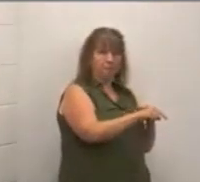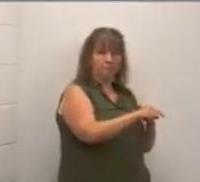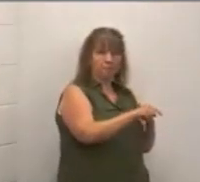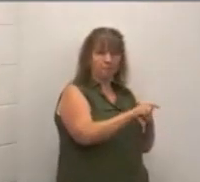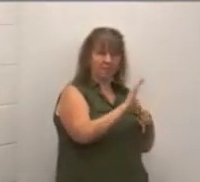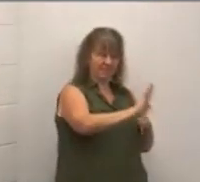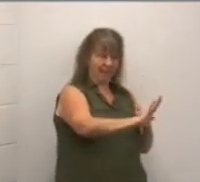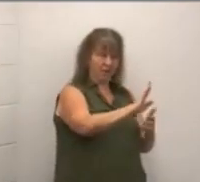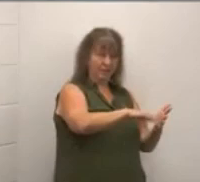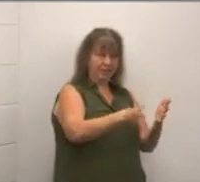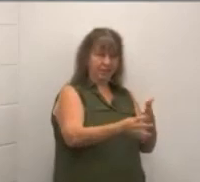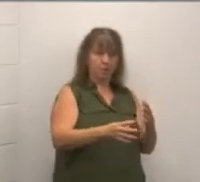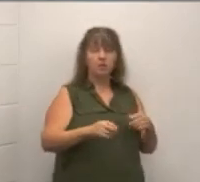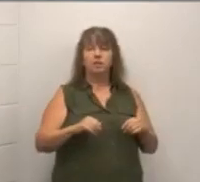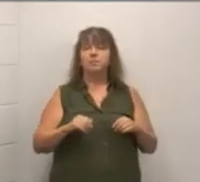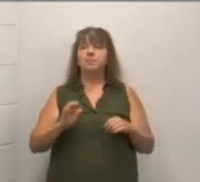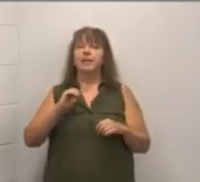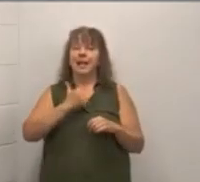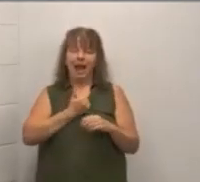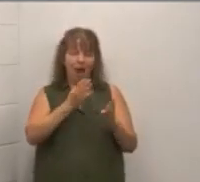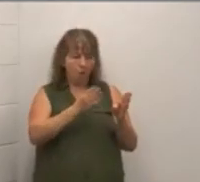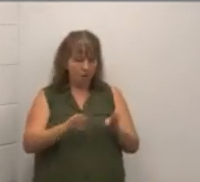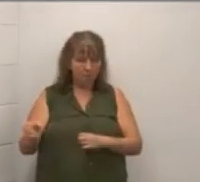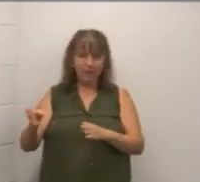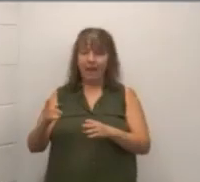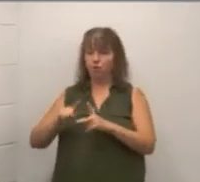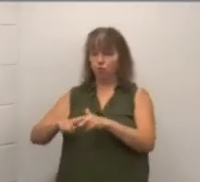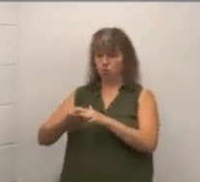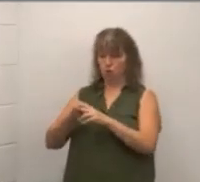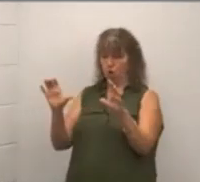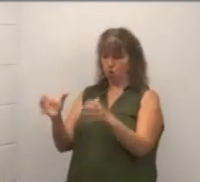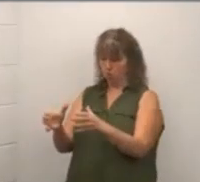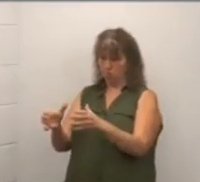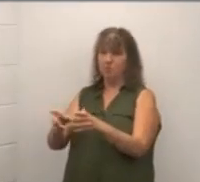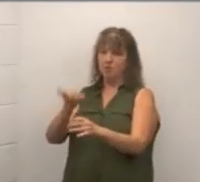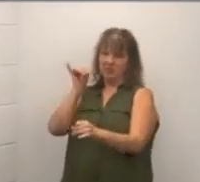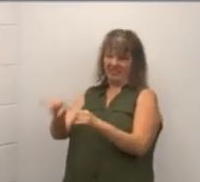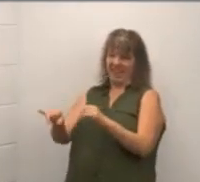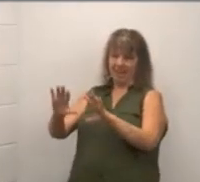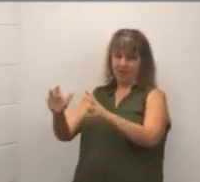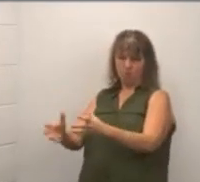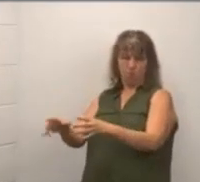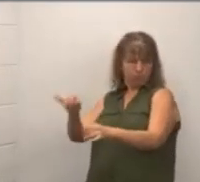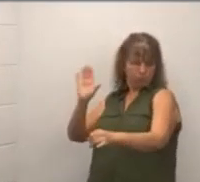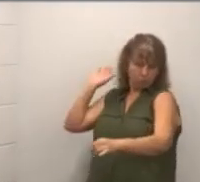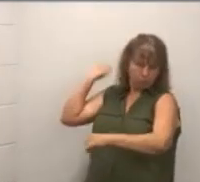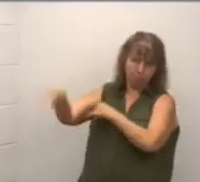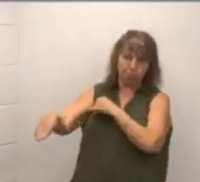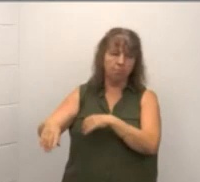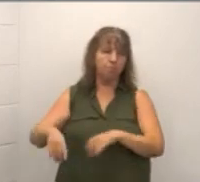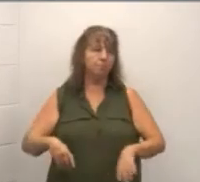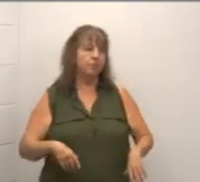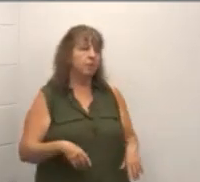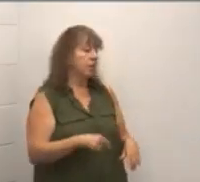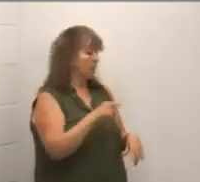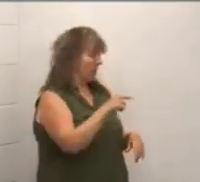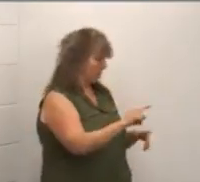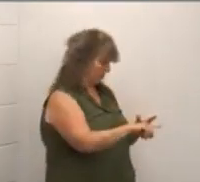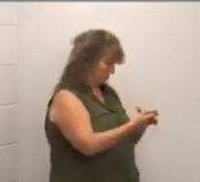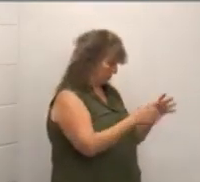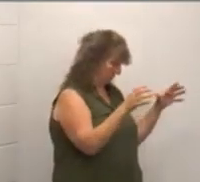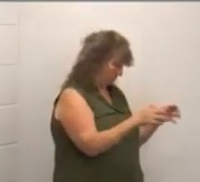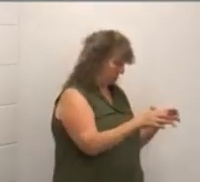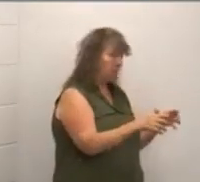Our plan is to keep cohorts together. Our plan is to have students, when they're assigned at the very beginning, to